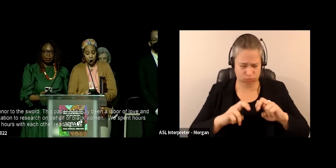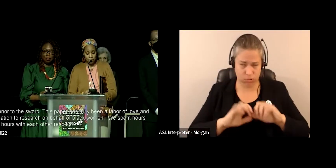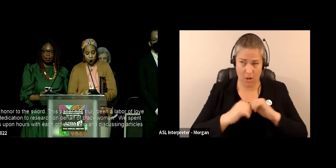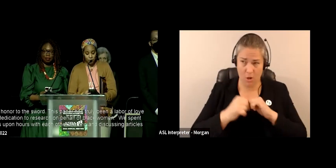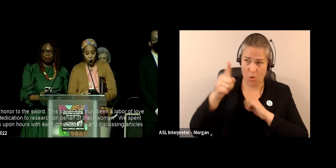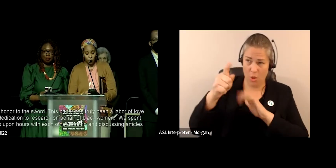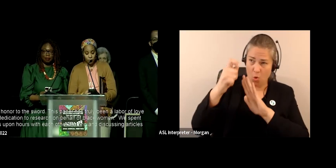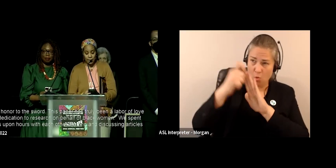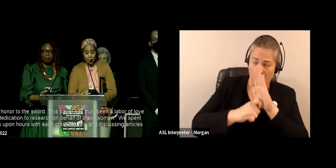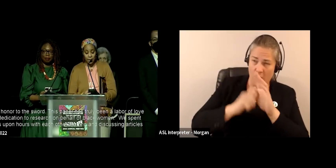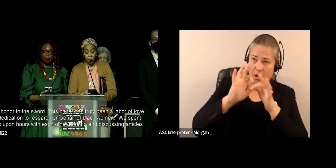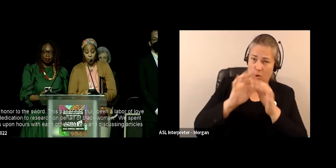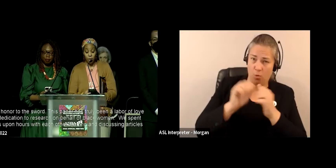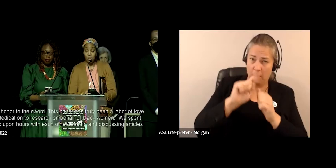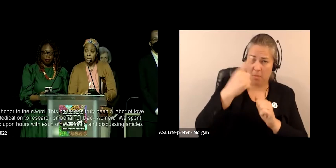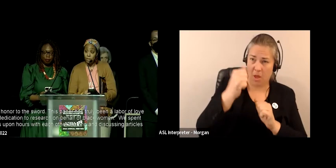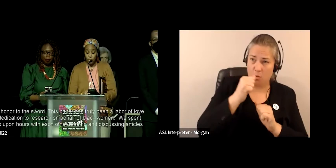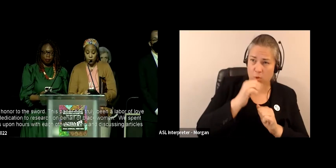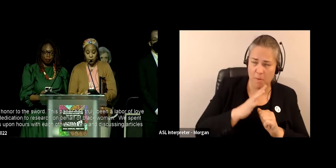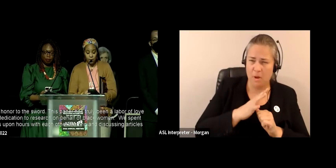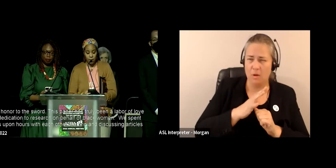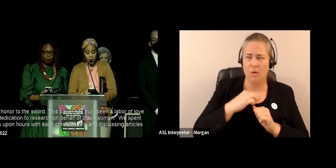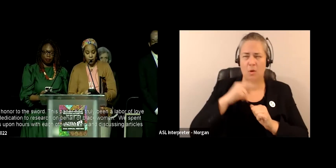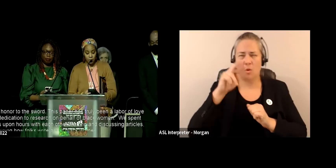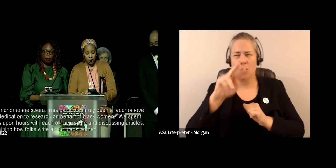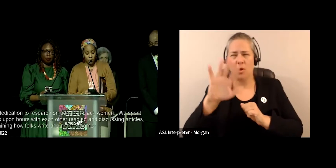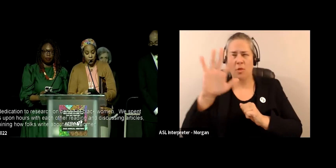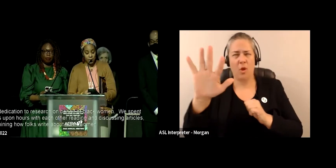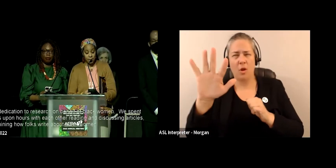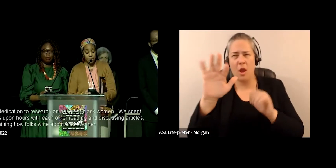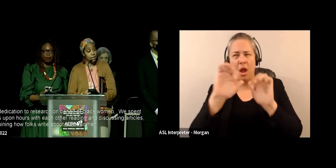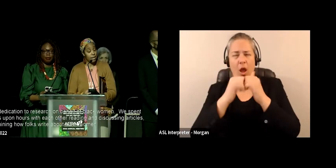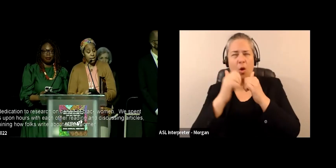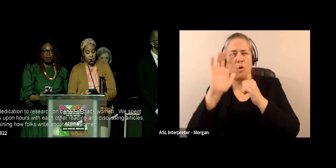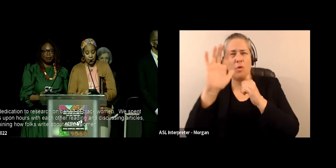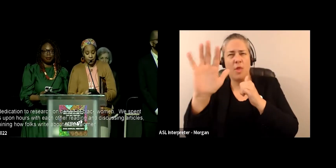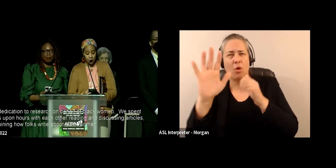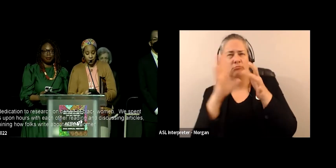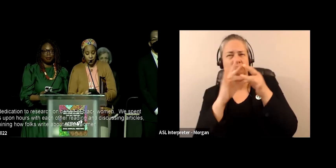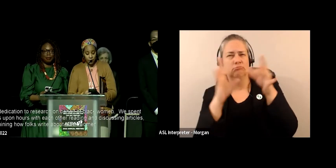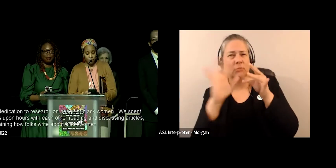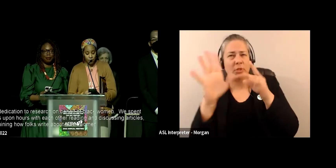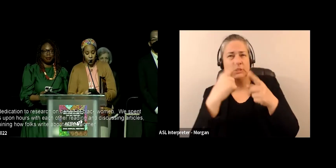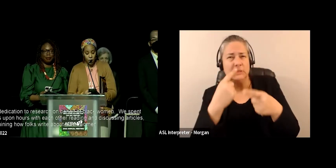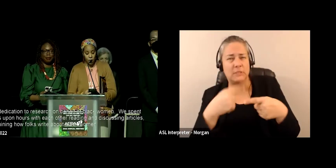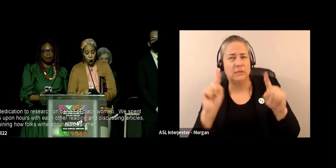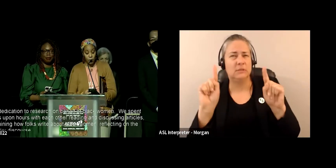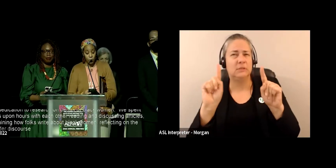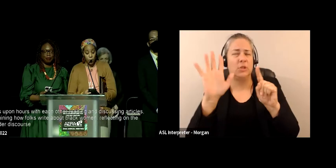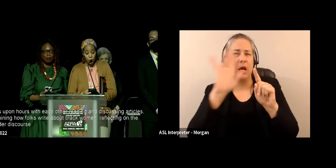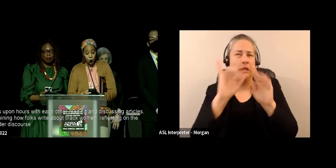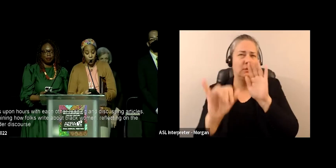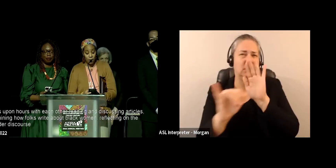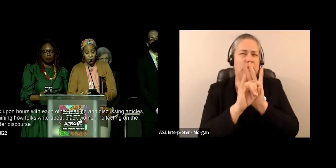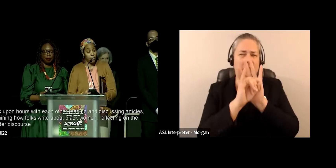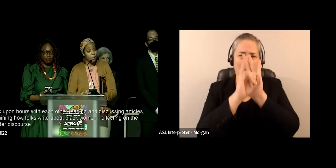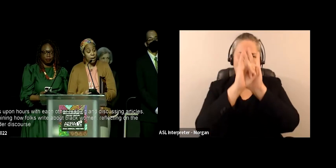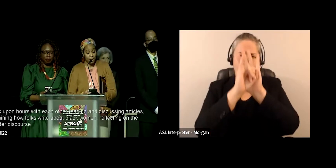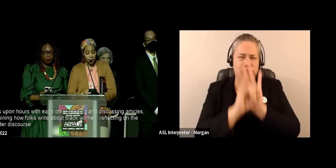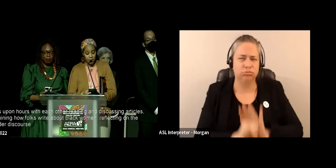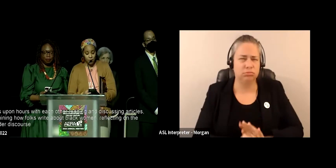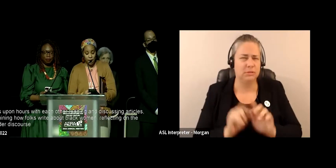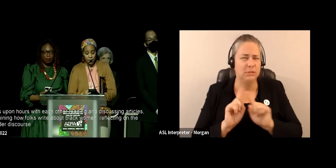Black women, reflecting on the broader discourse of Black women's success and identity development. We went through multiple rounds